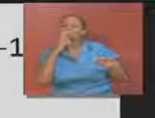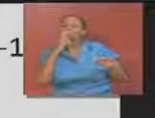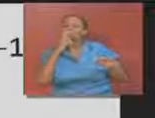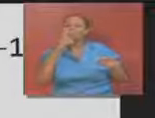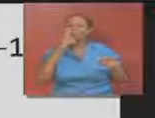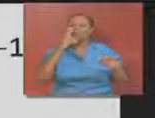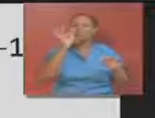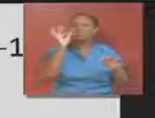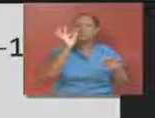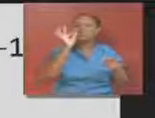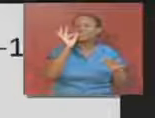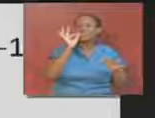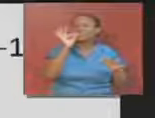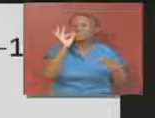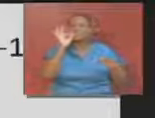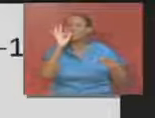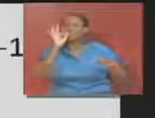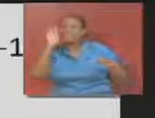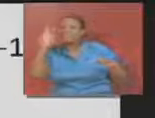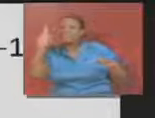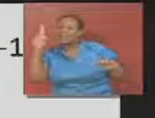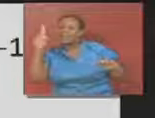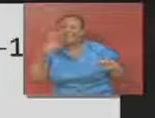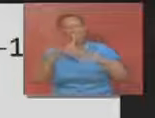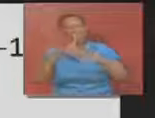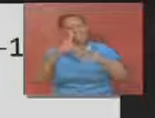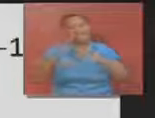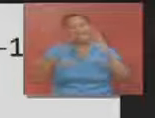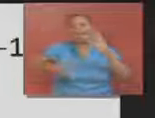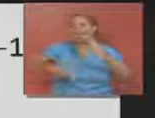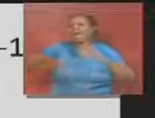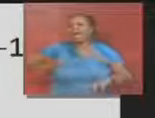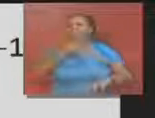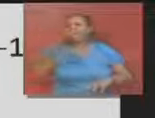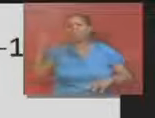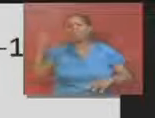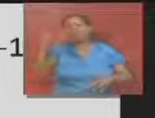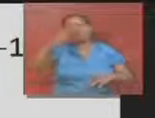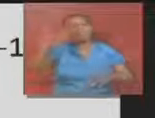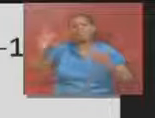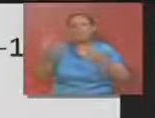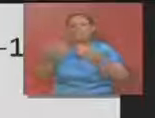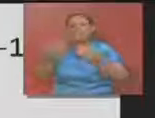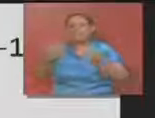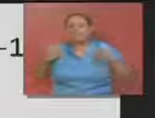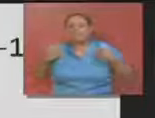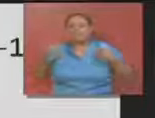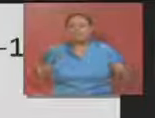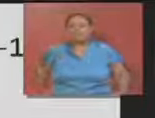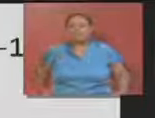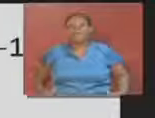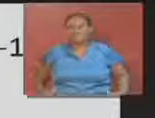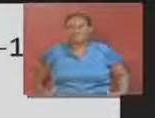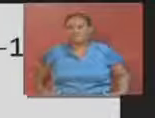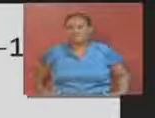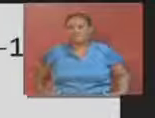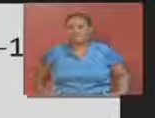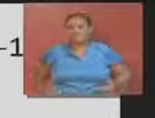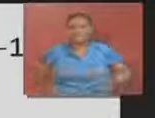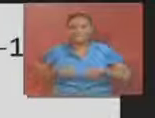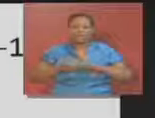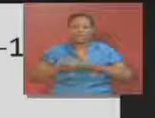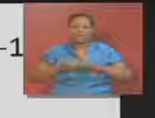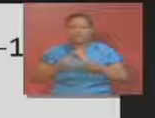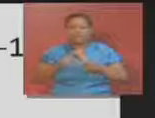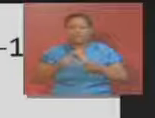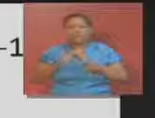share cigarettes, and the mere habit of smoking, you put your hand towards your face, you